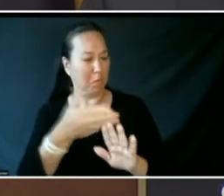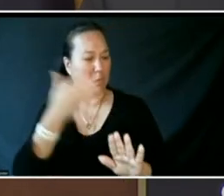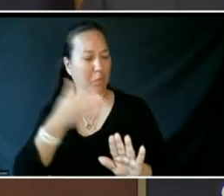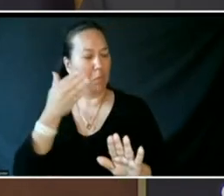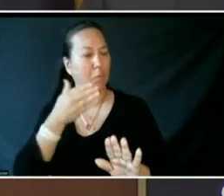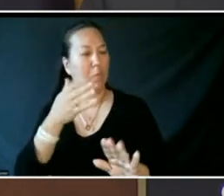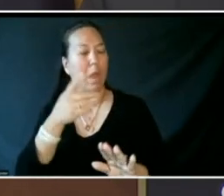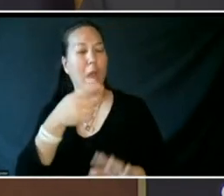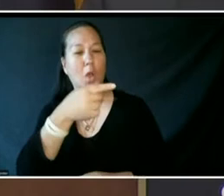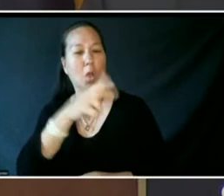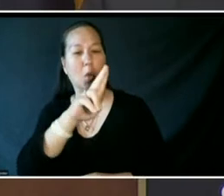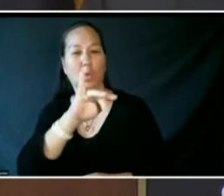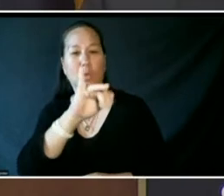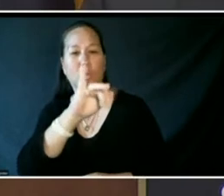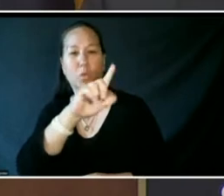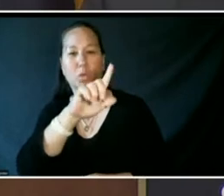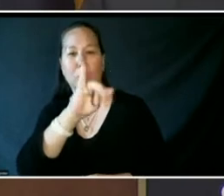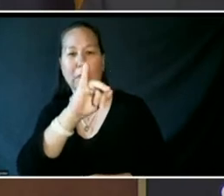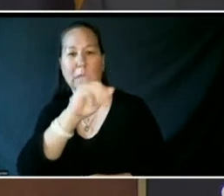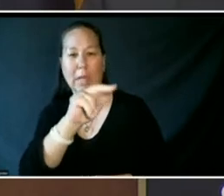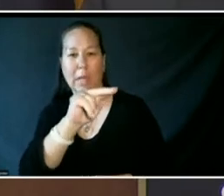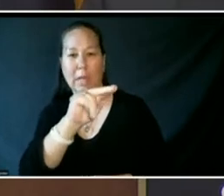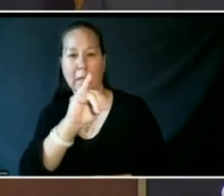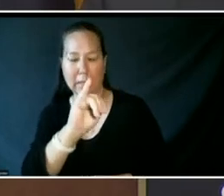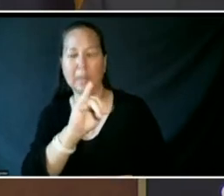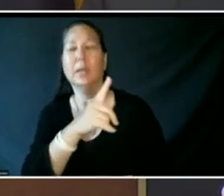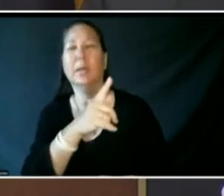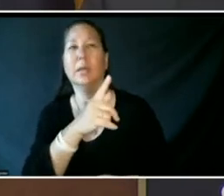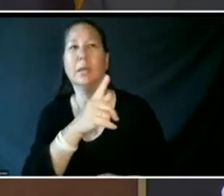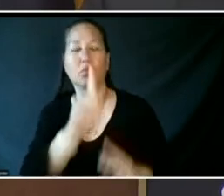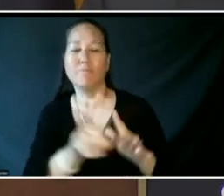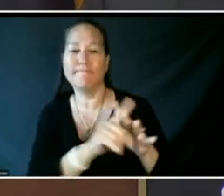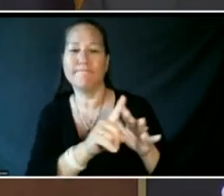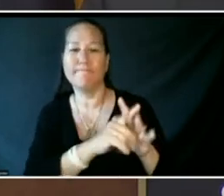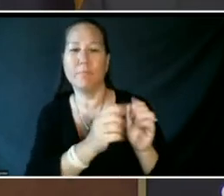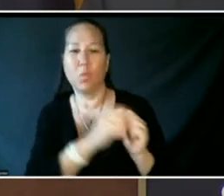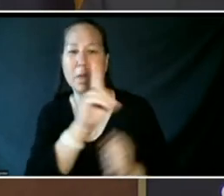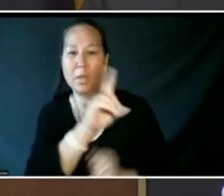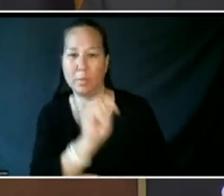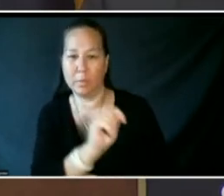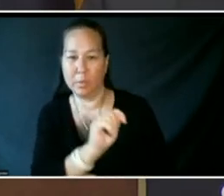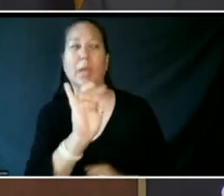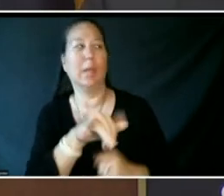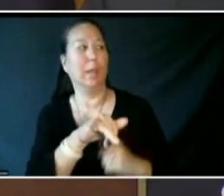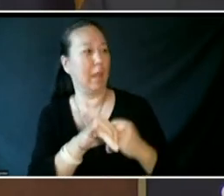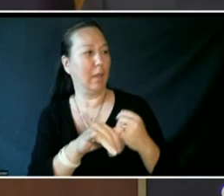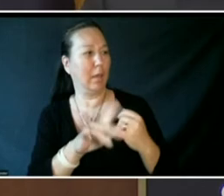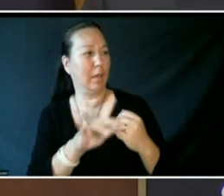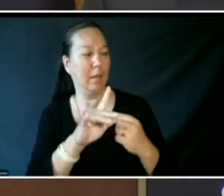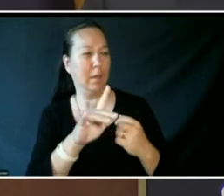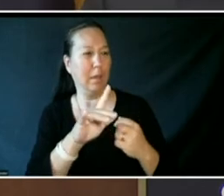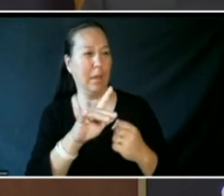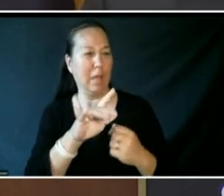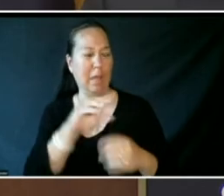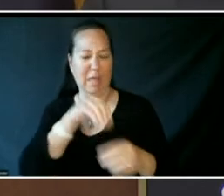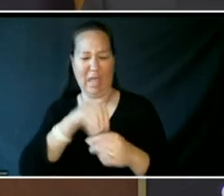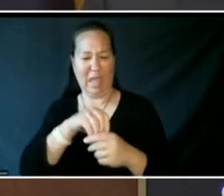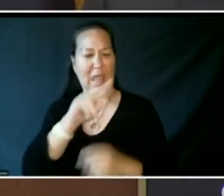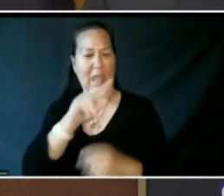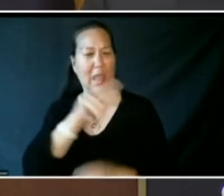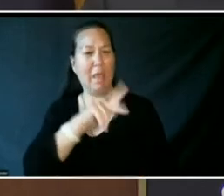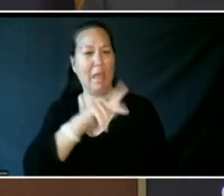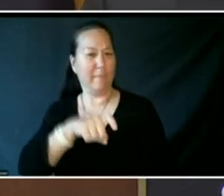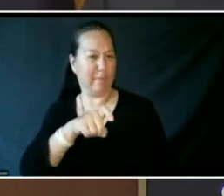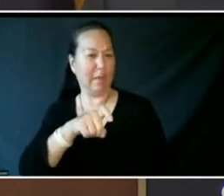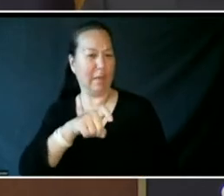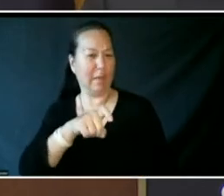to overturn the result of the election at a purported legislative hearing in a hotel ballroom in Phoenix. Was this an